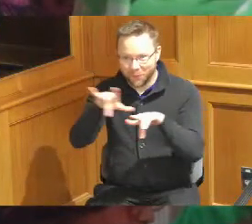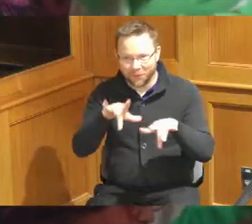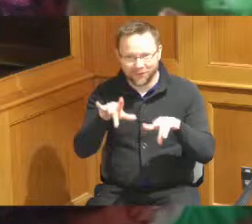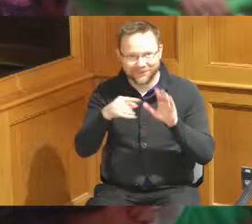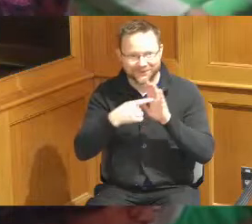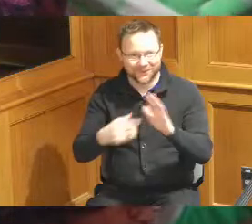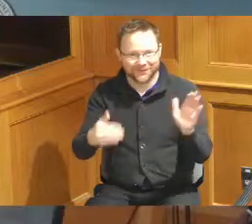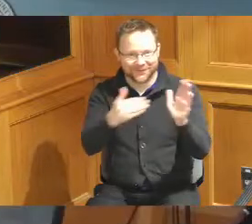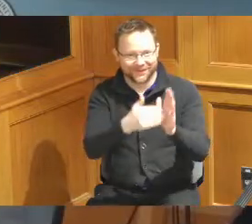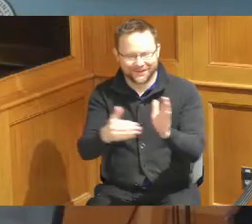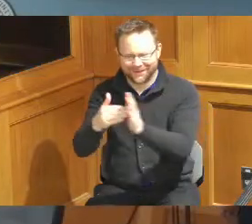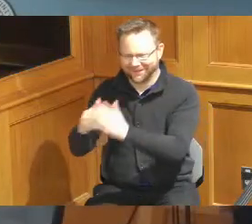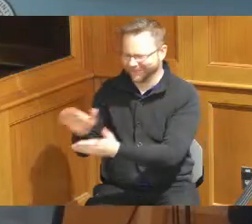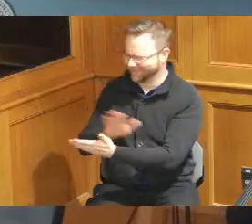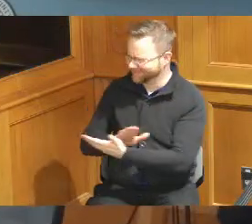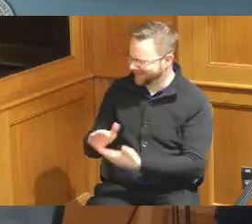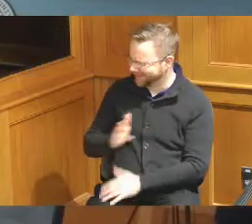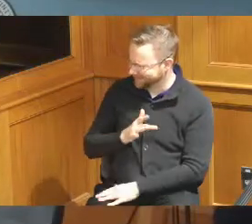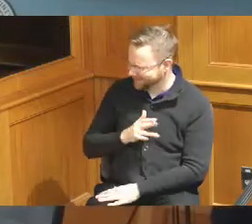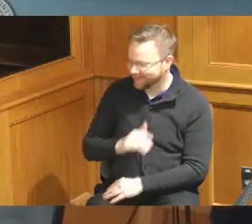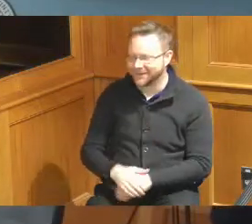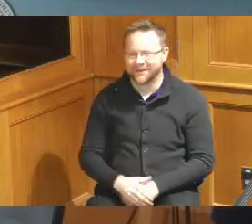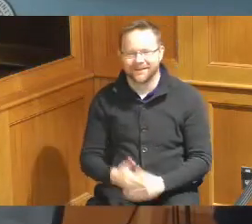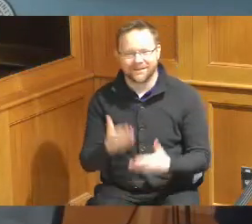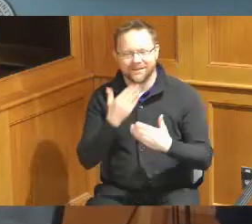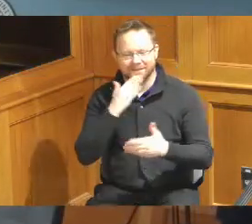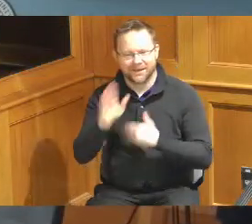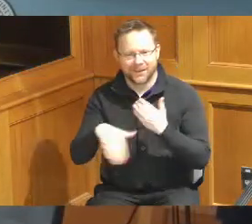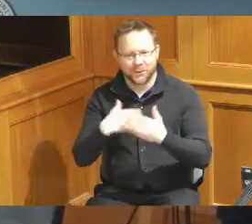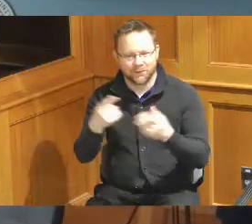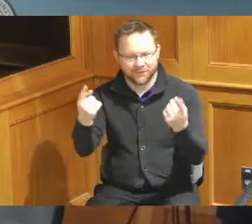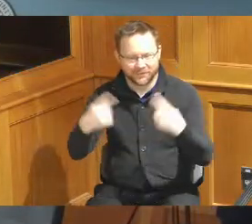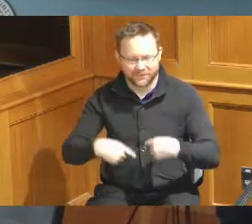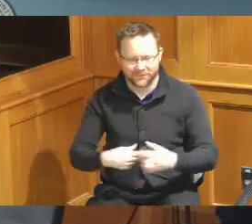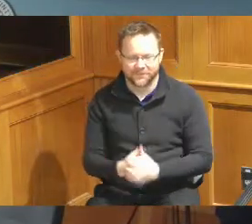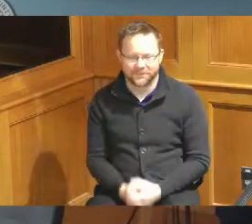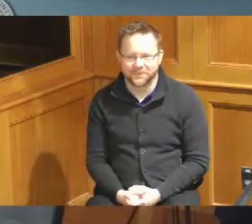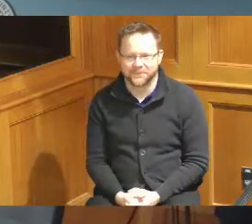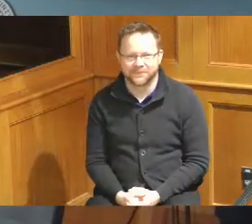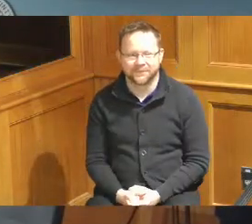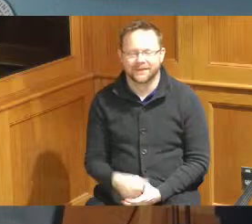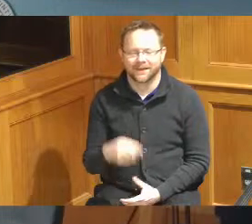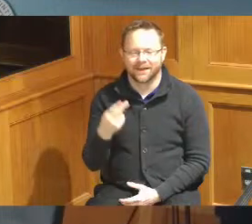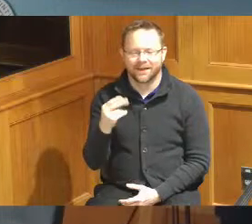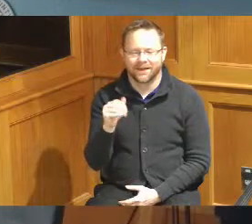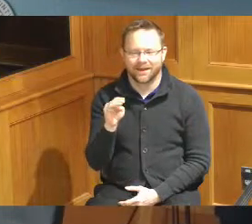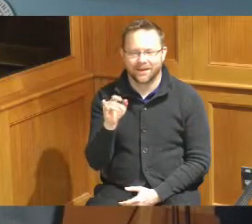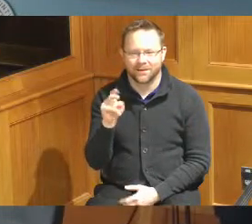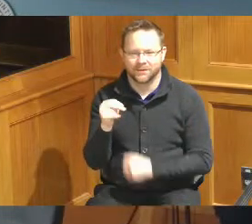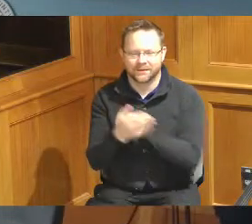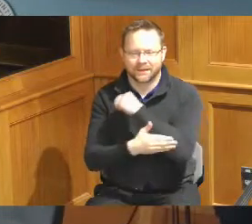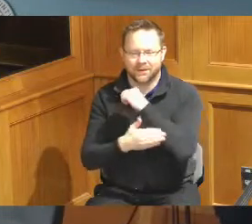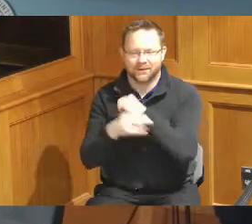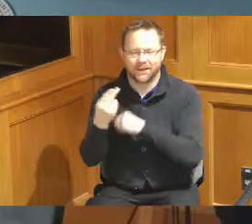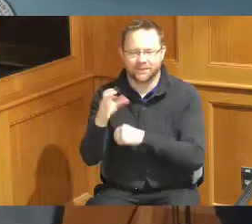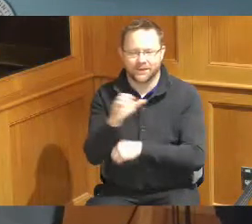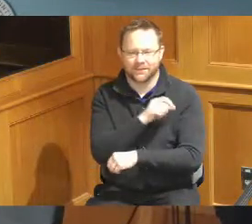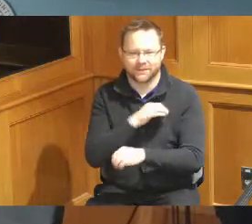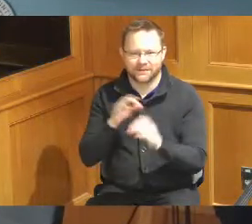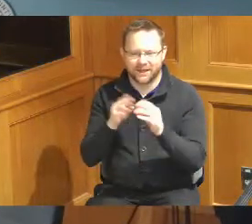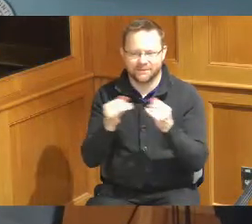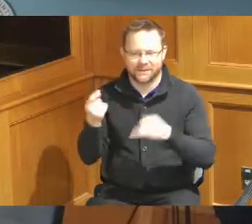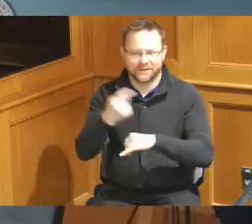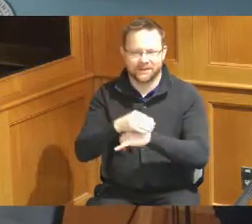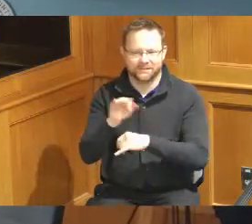our other meetings. Thank you all for being here at our Hamilton County staff meeting,